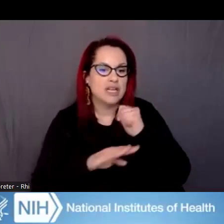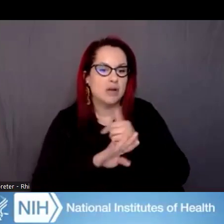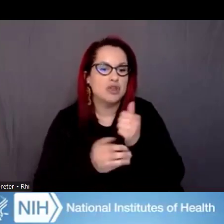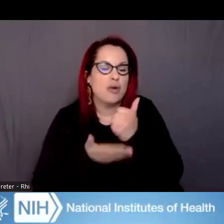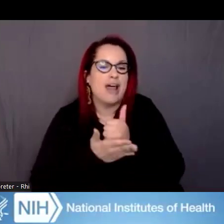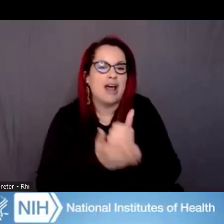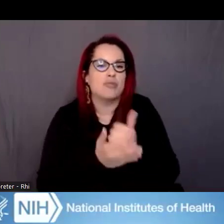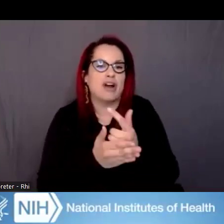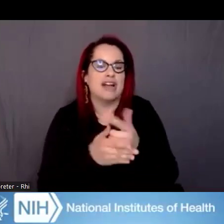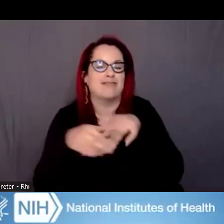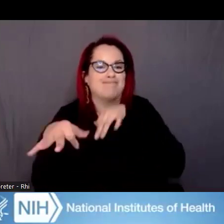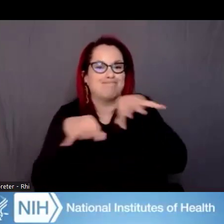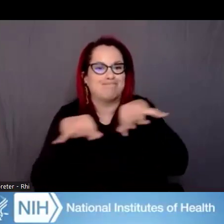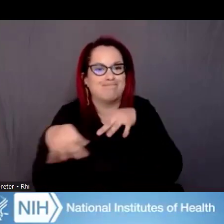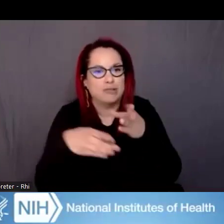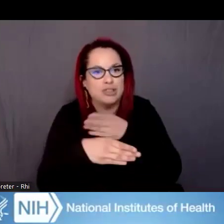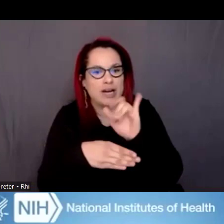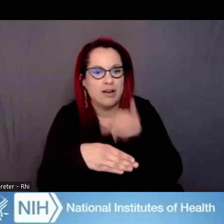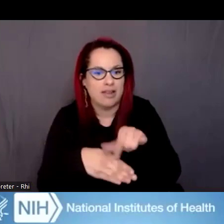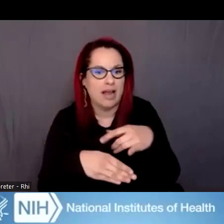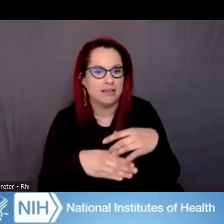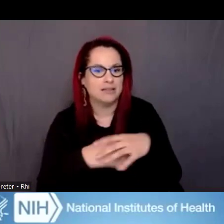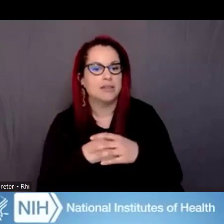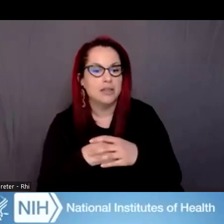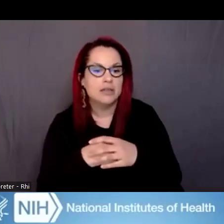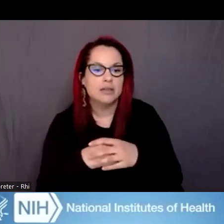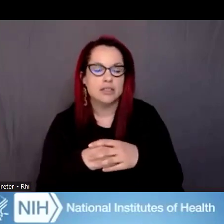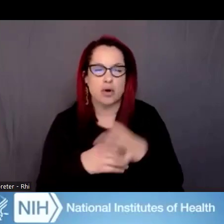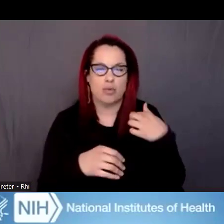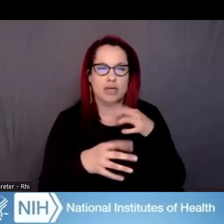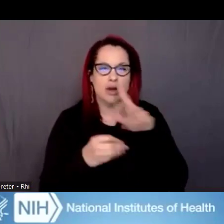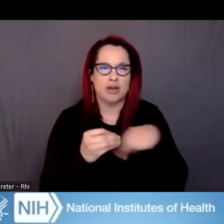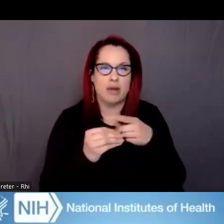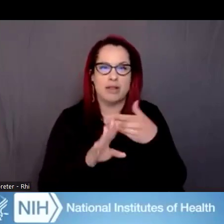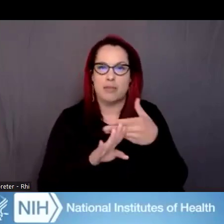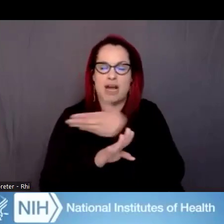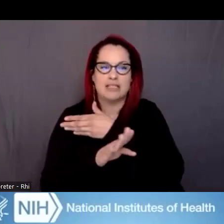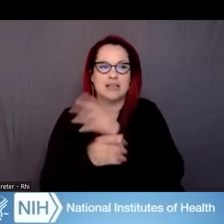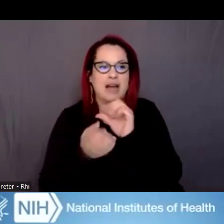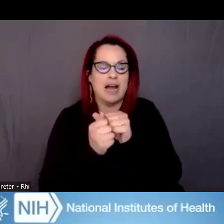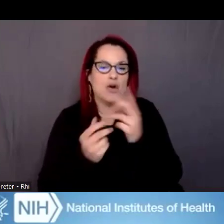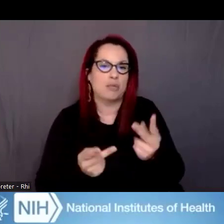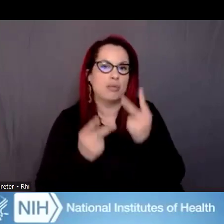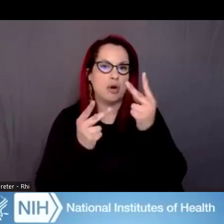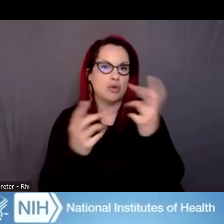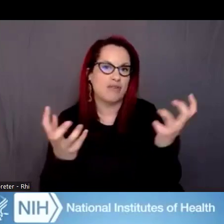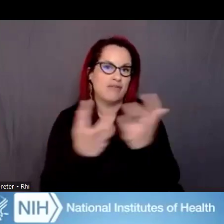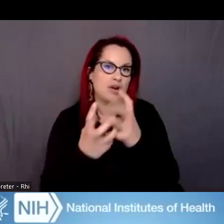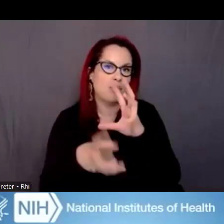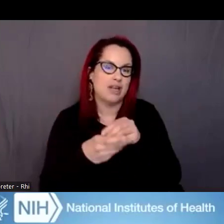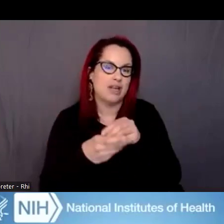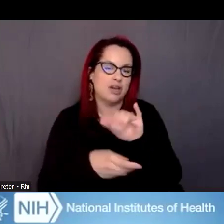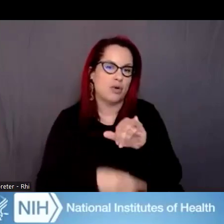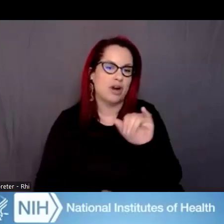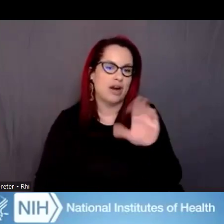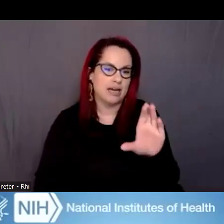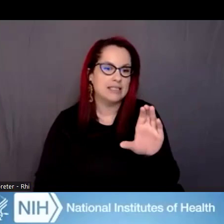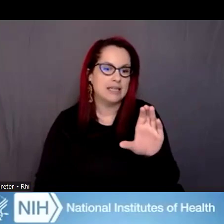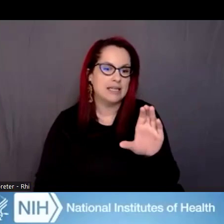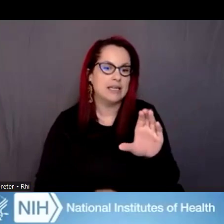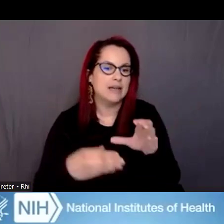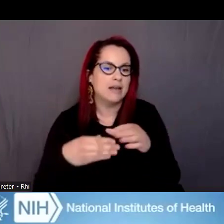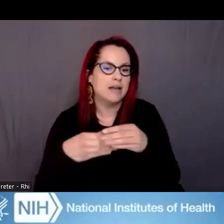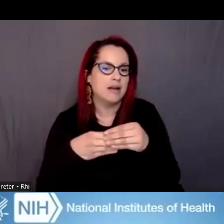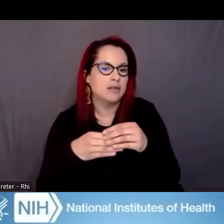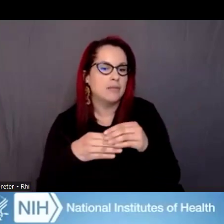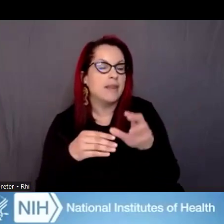in the past in talking about overall fit of how a proposal fits within your IC, you should continue to do.